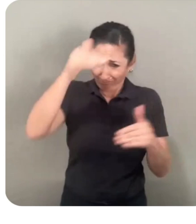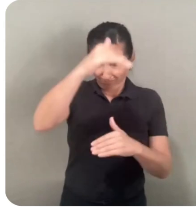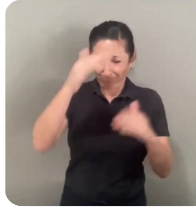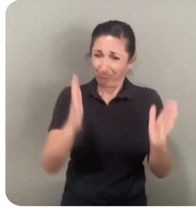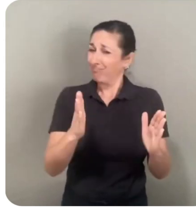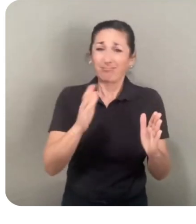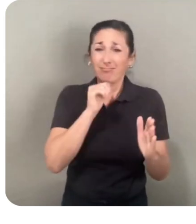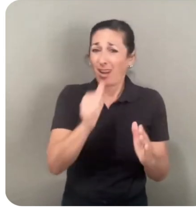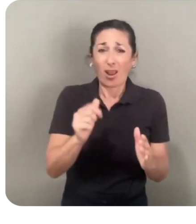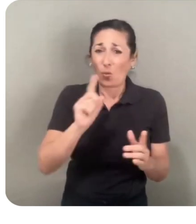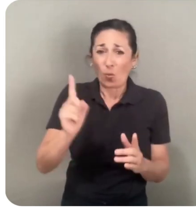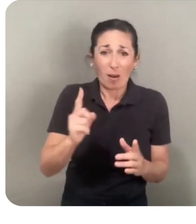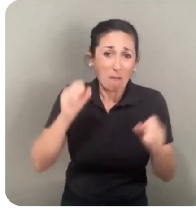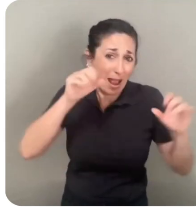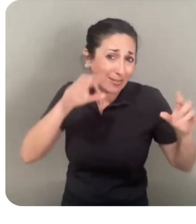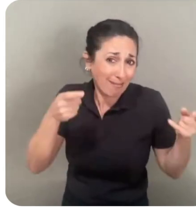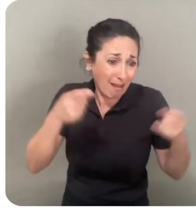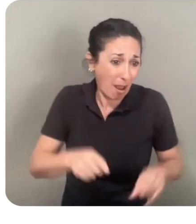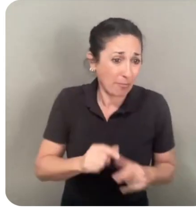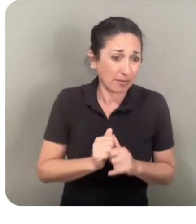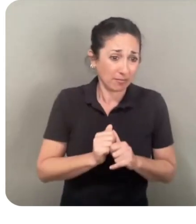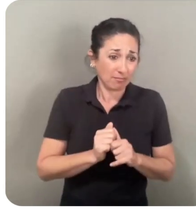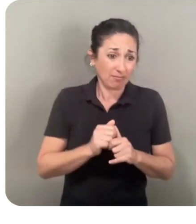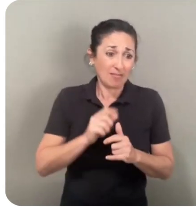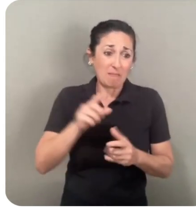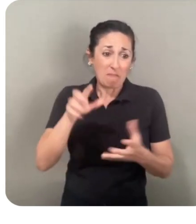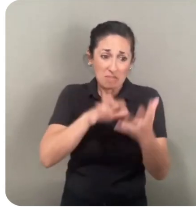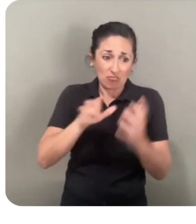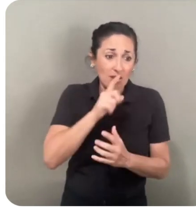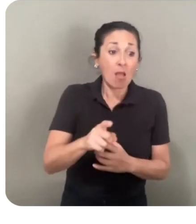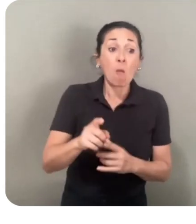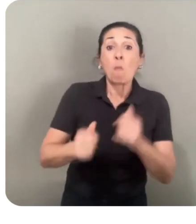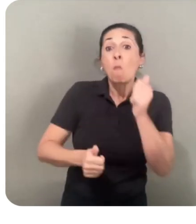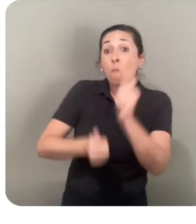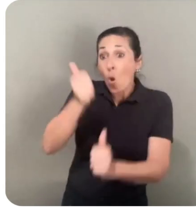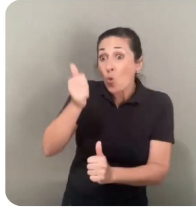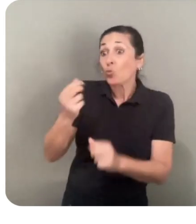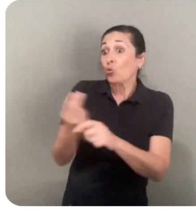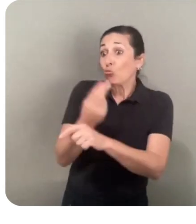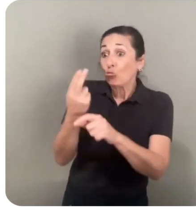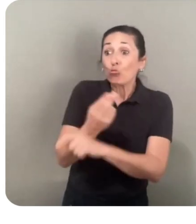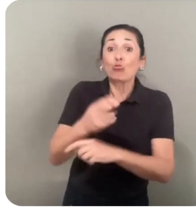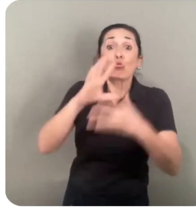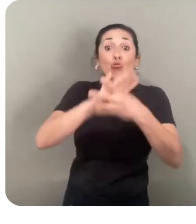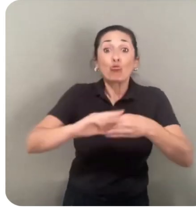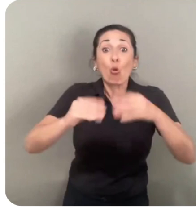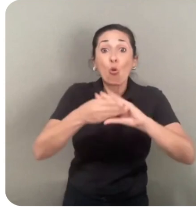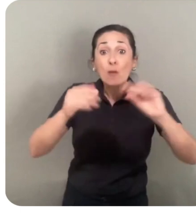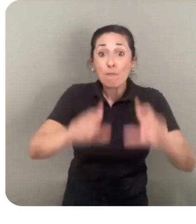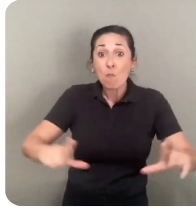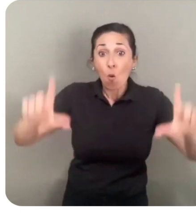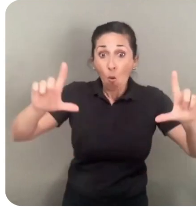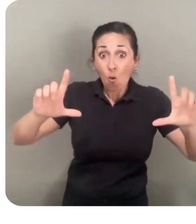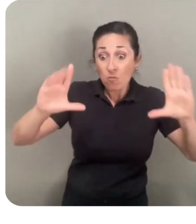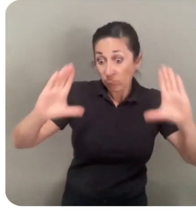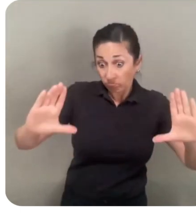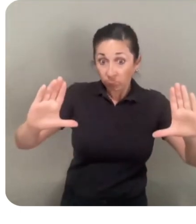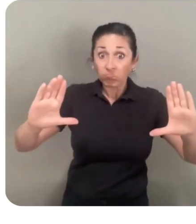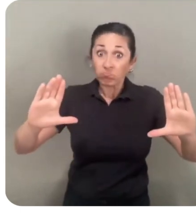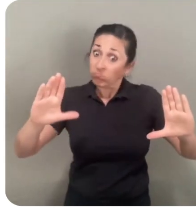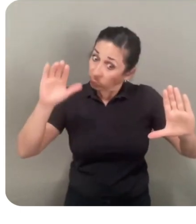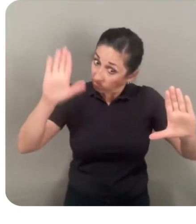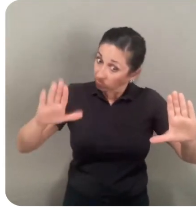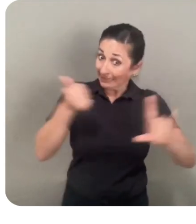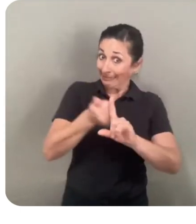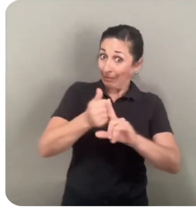a PRD, most teams design using storyboards. A storyboard is a board.